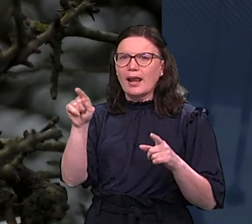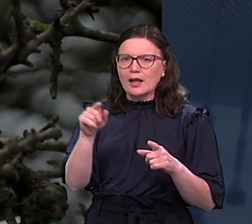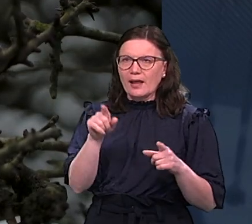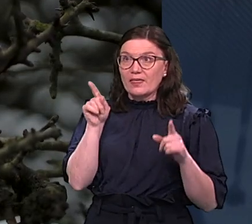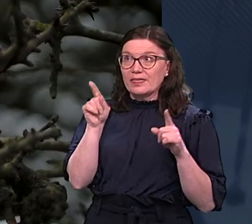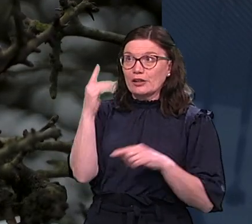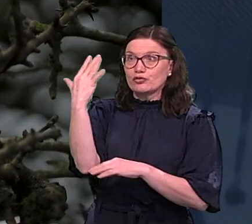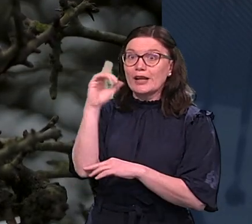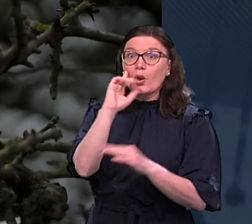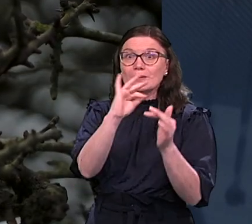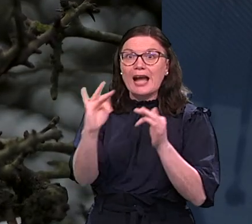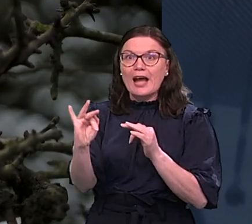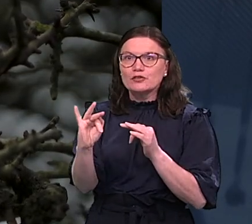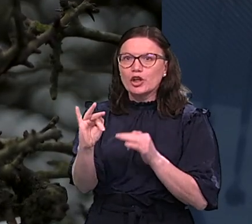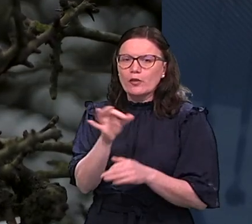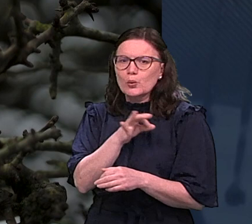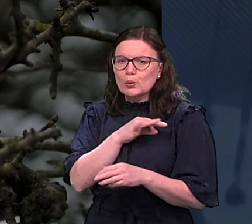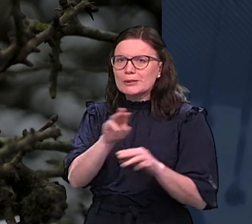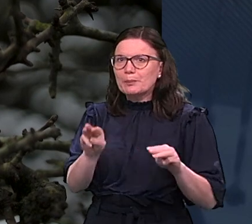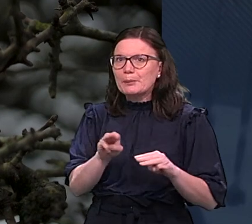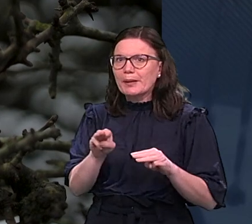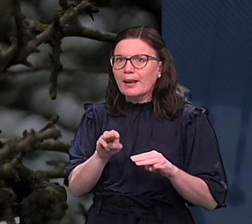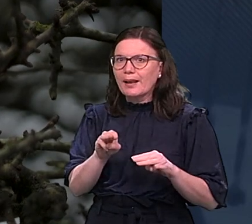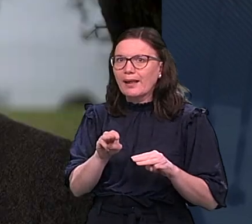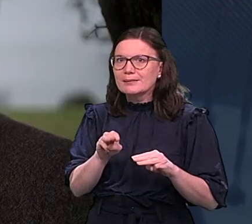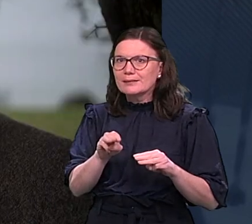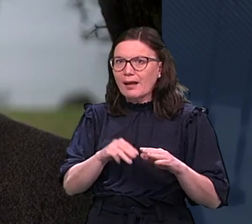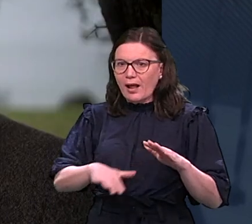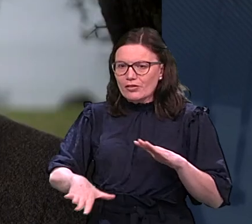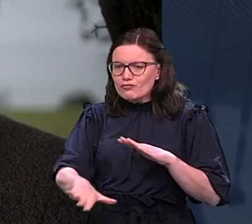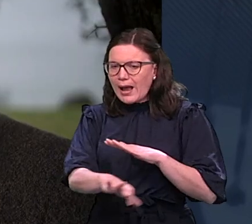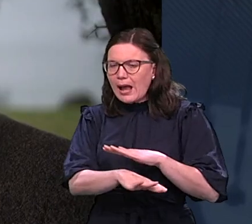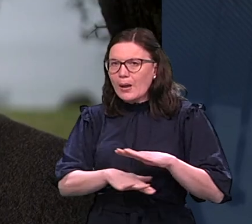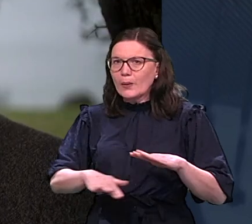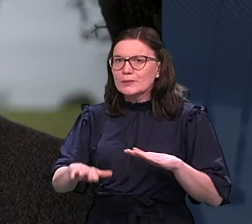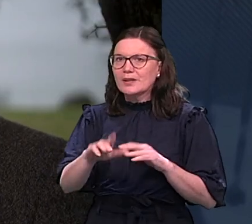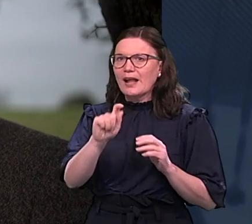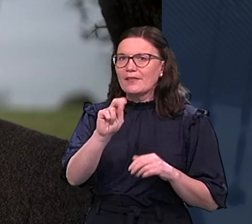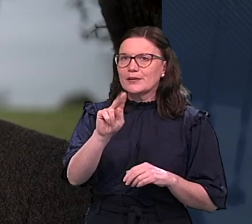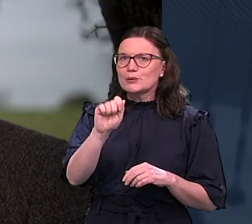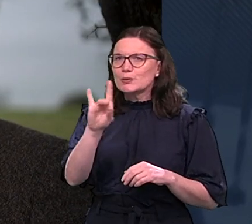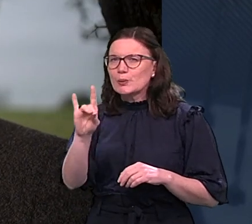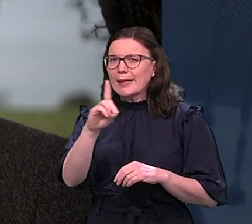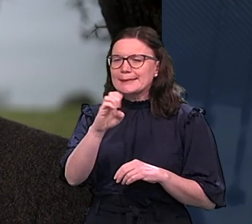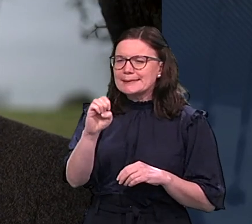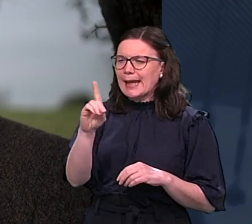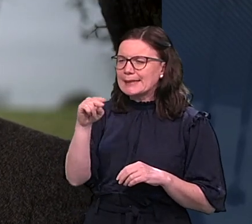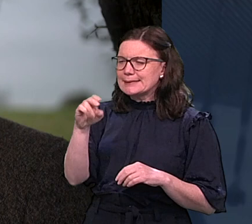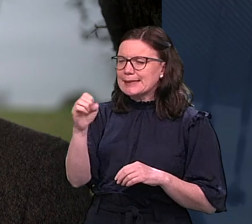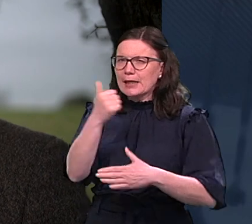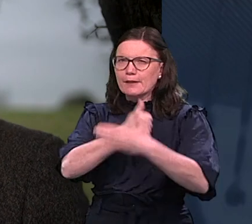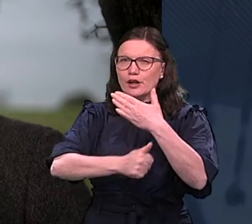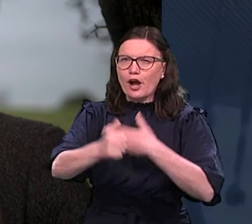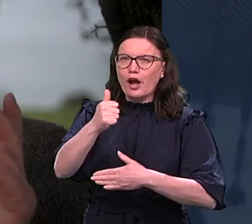people, the ones who were sent underground, the Tuhididanan, and lived in the mounds and the fairy forts. Why I refer to this as a